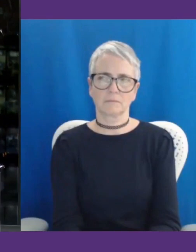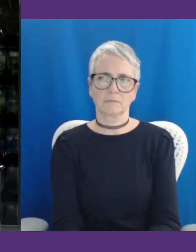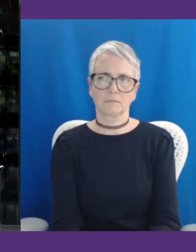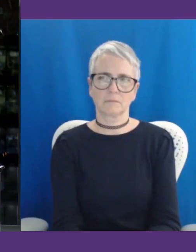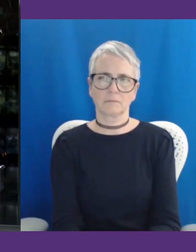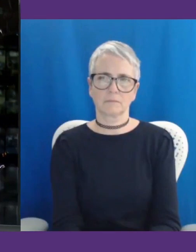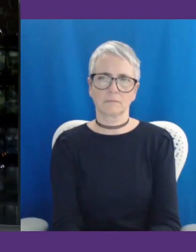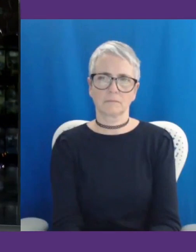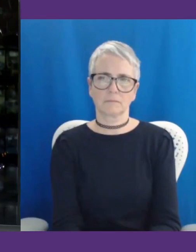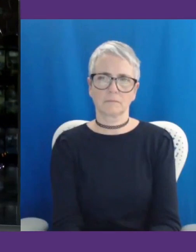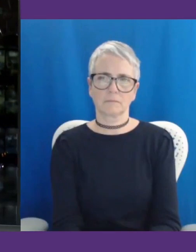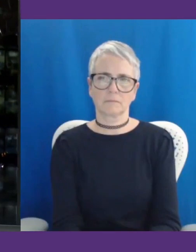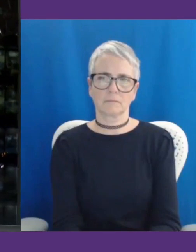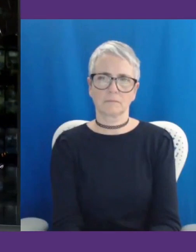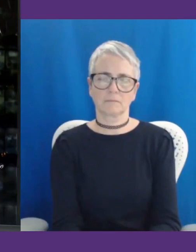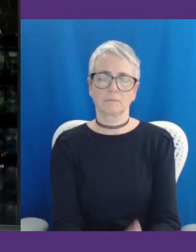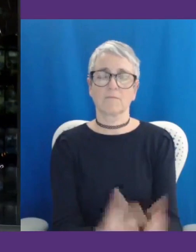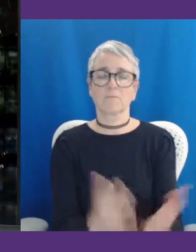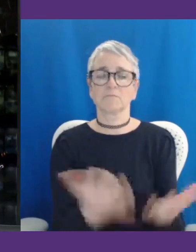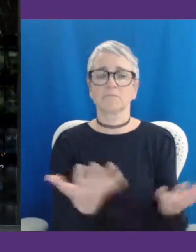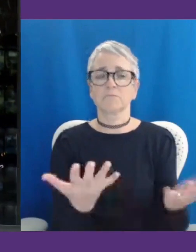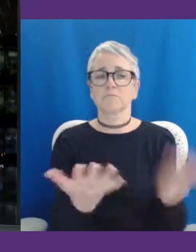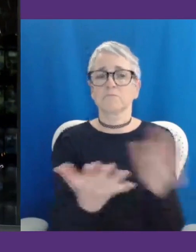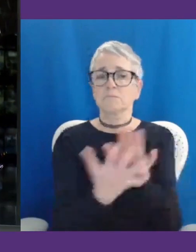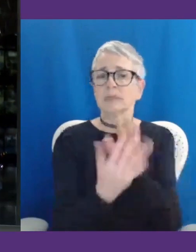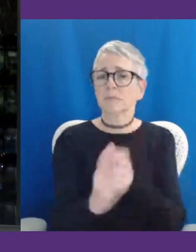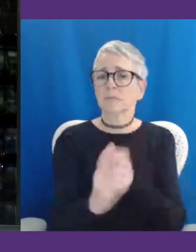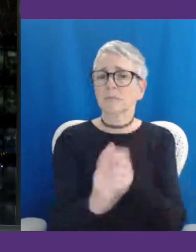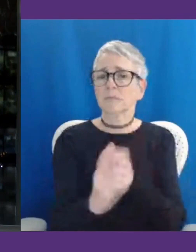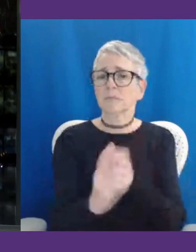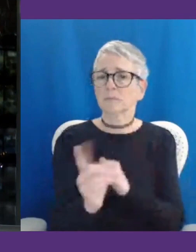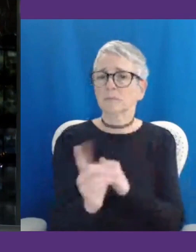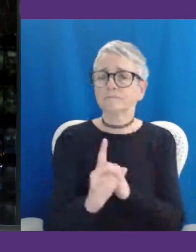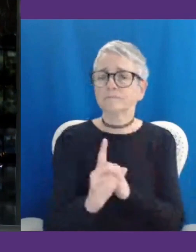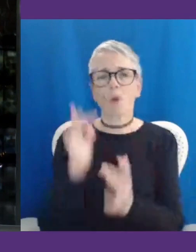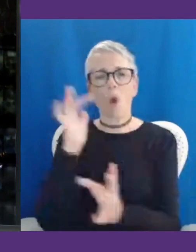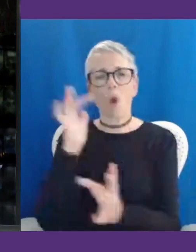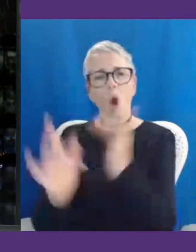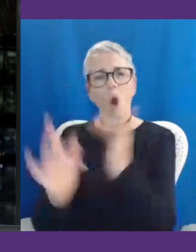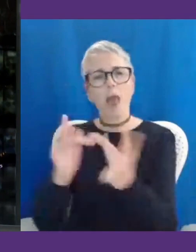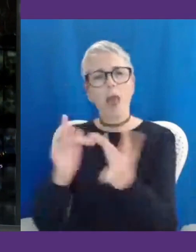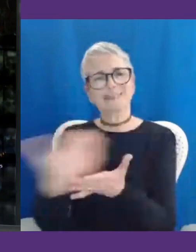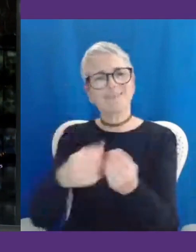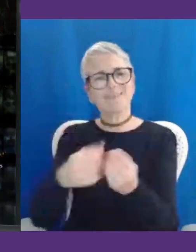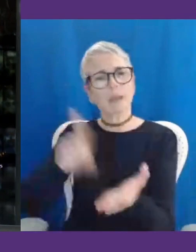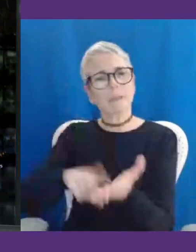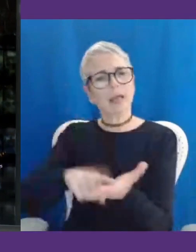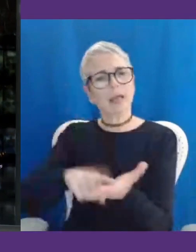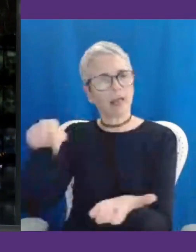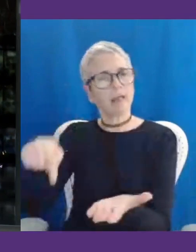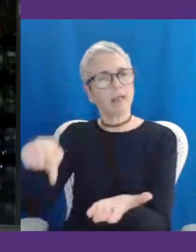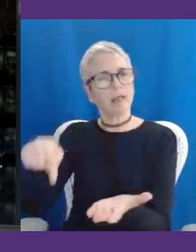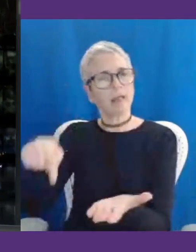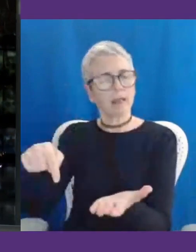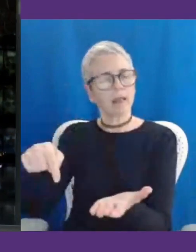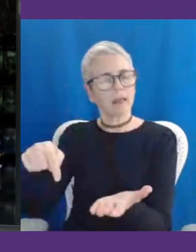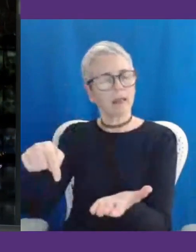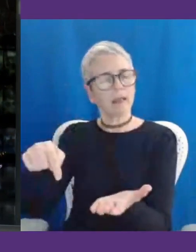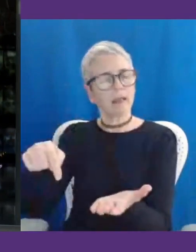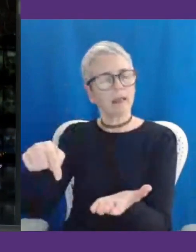For example, the online safety bill that has received a lot of publicity, and despite being